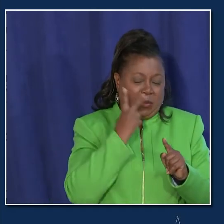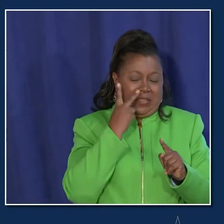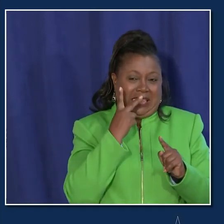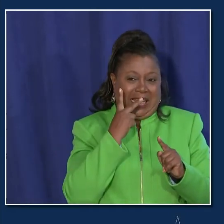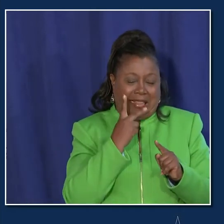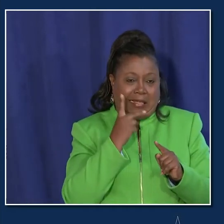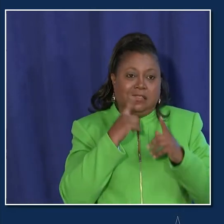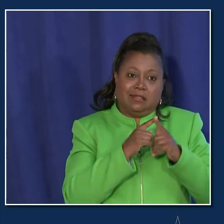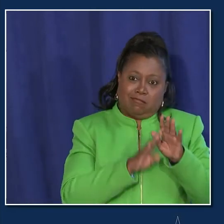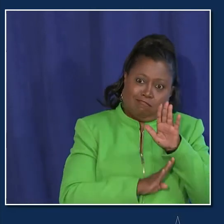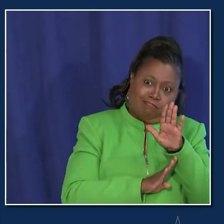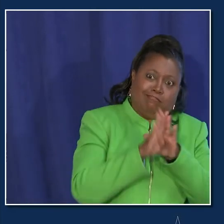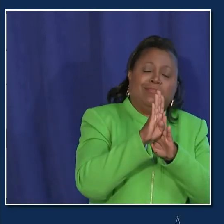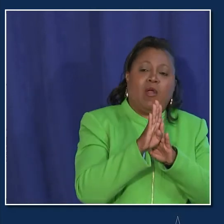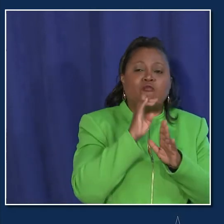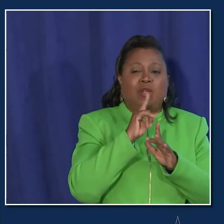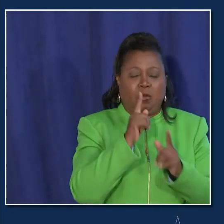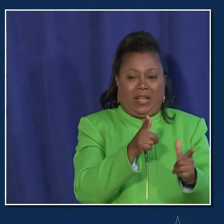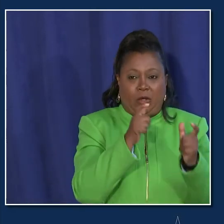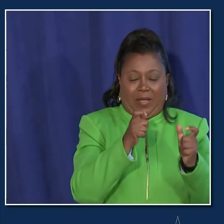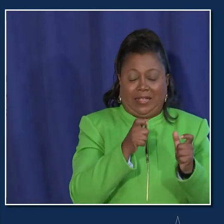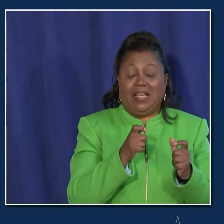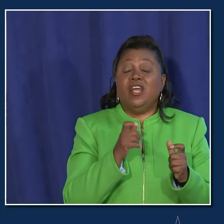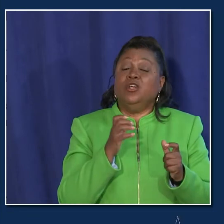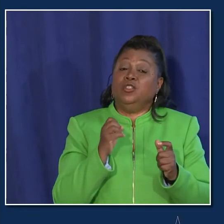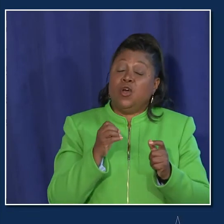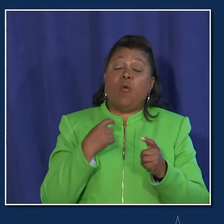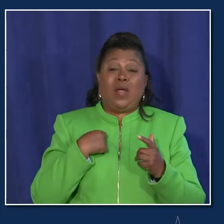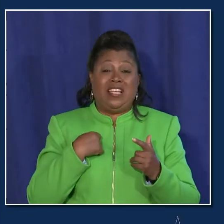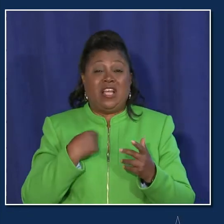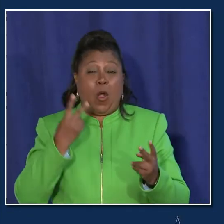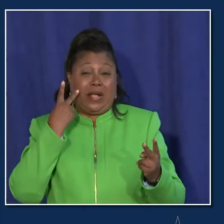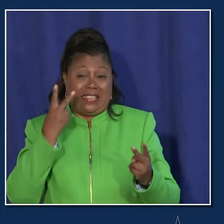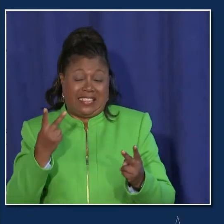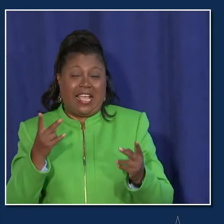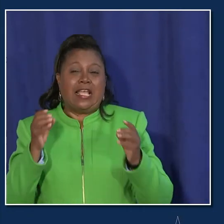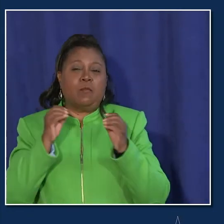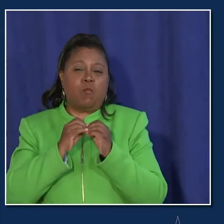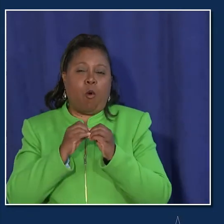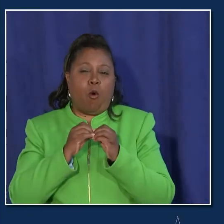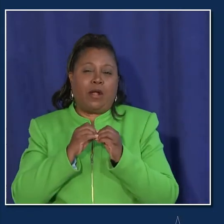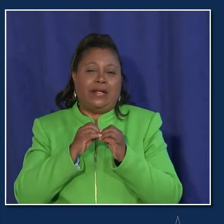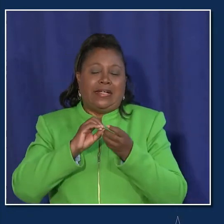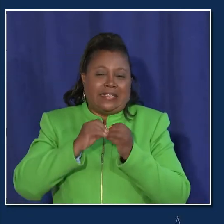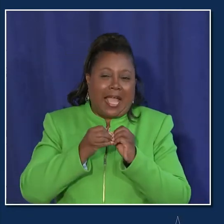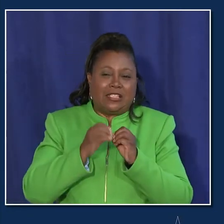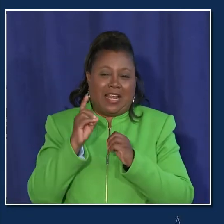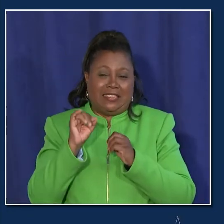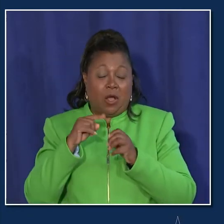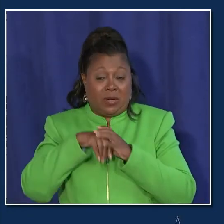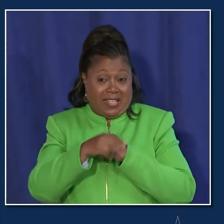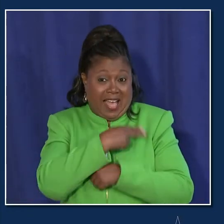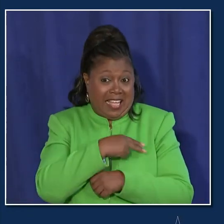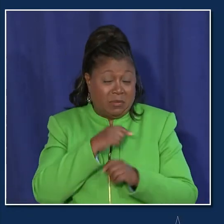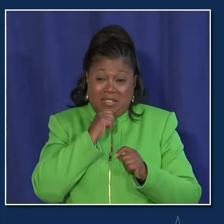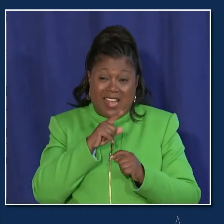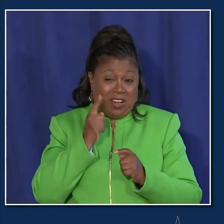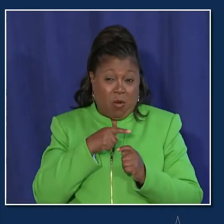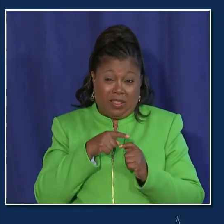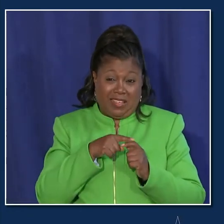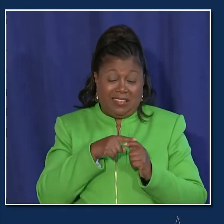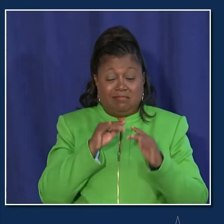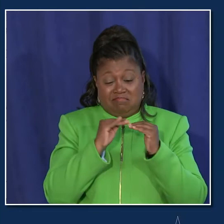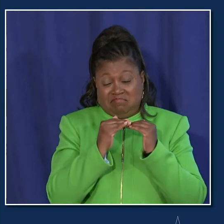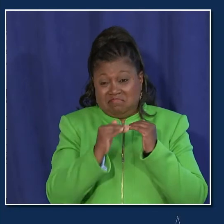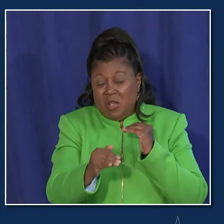this exponential rise very, very quickly. And so we are seeing more cases of Delta in the hospital, but not